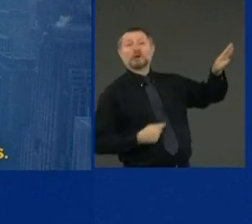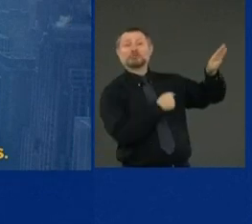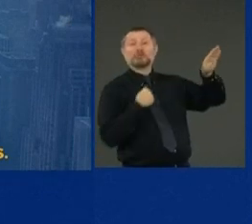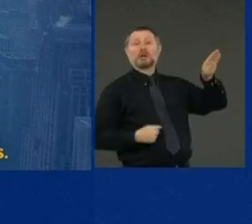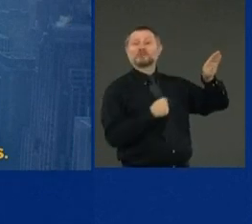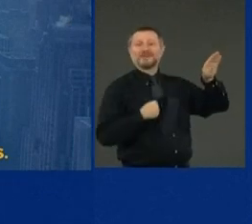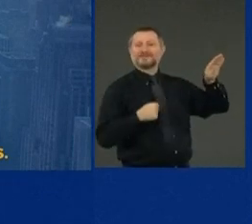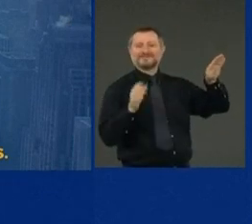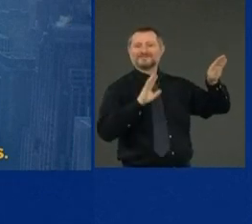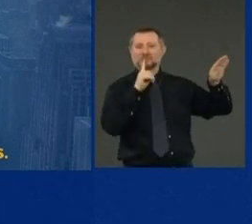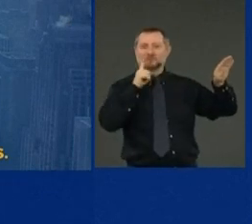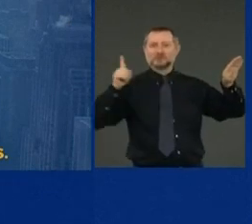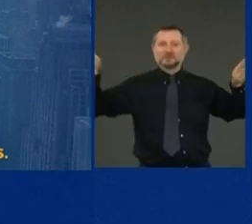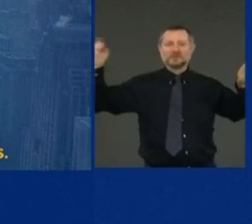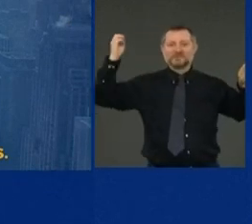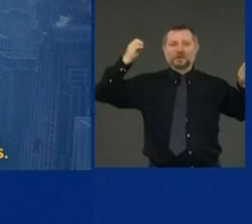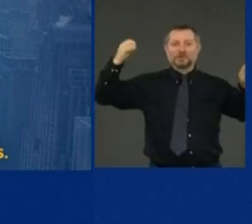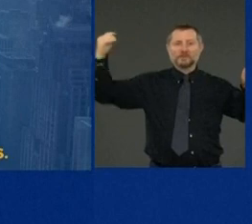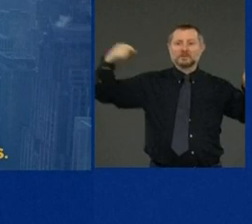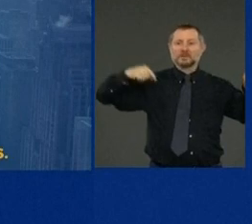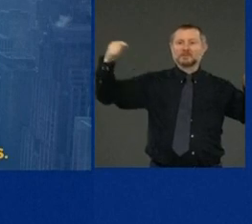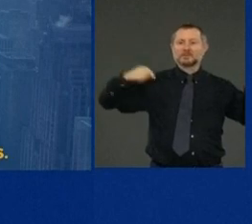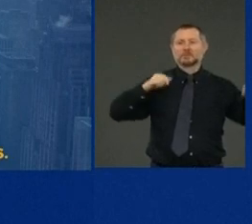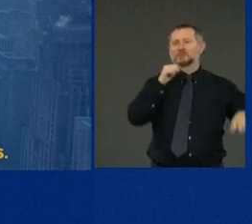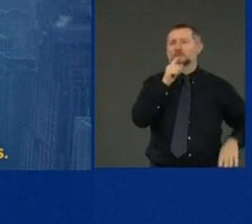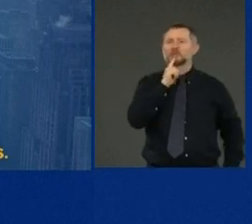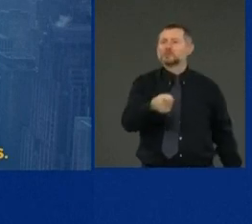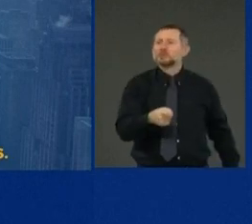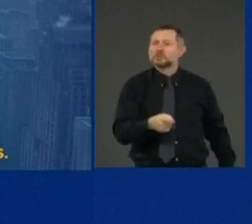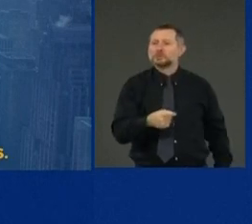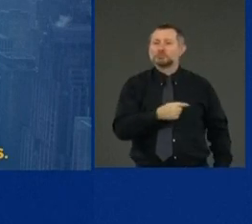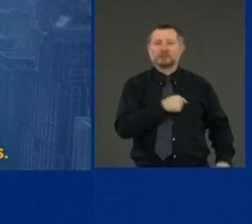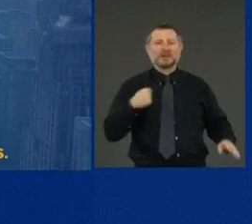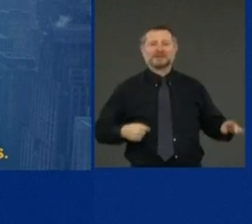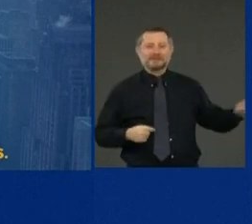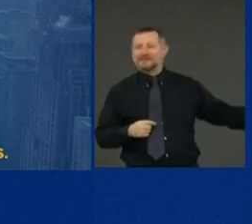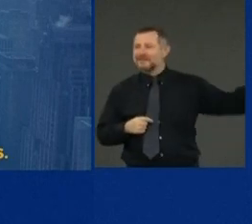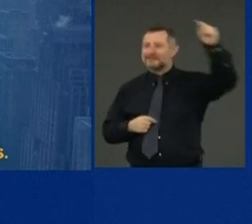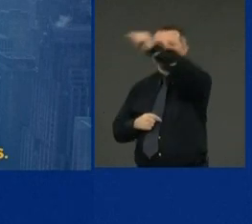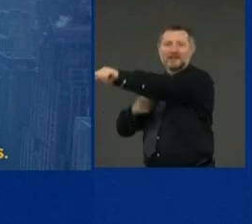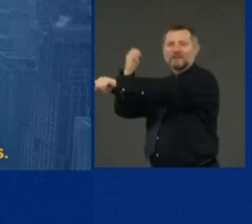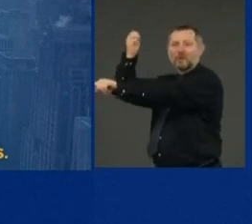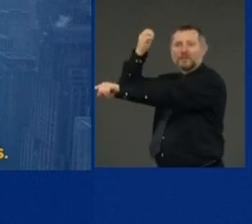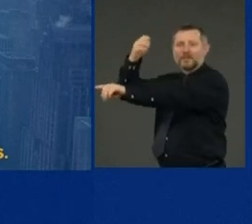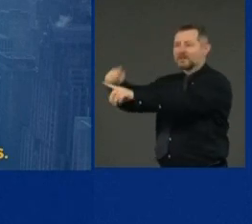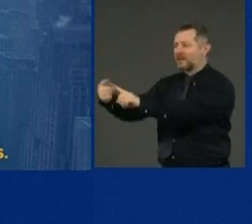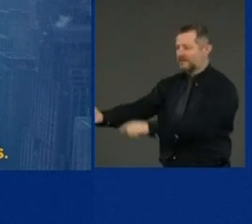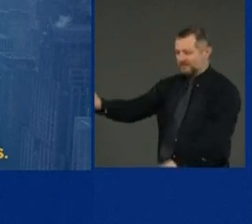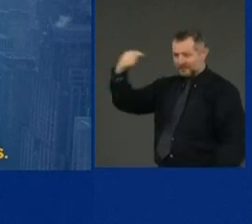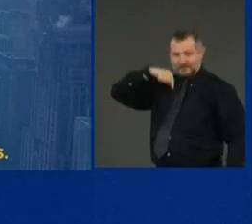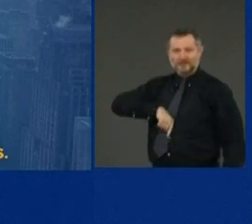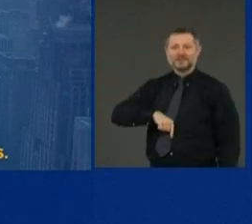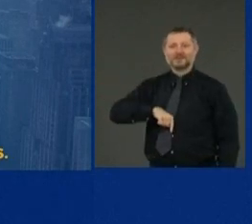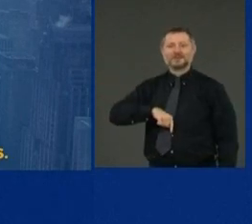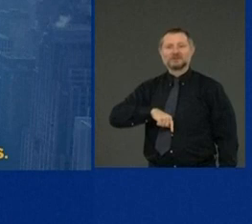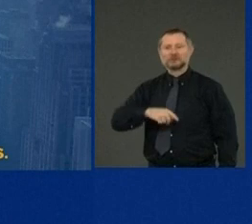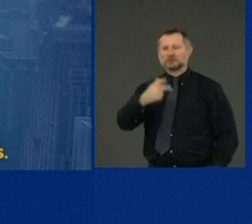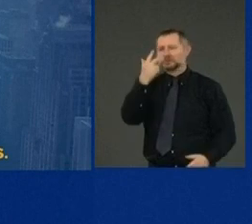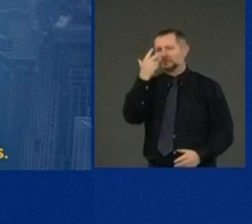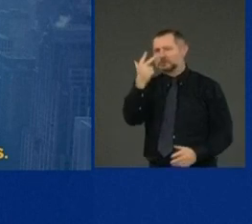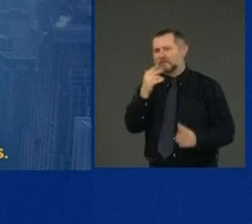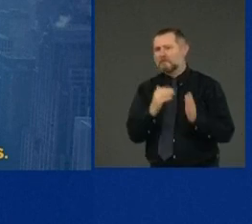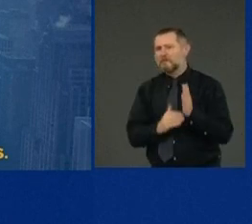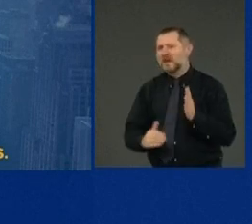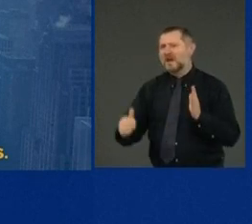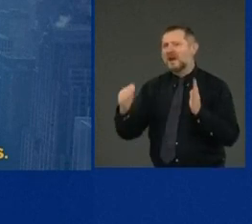China. It left China, went to Europe, it came here from Europe, and 3 million Europeans landed at